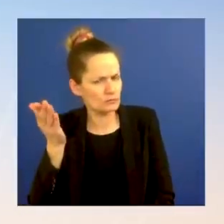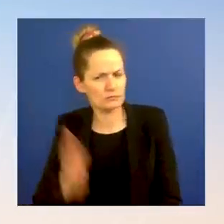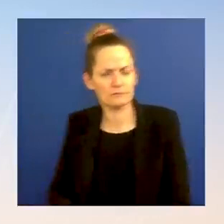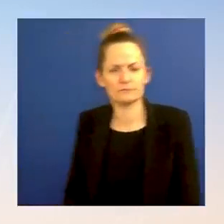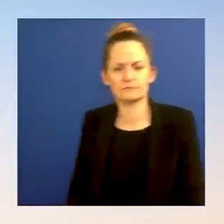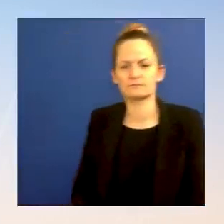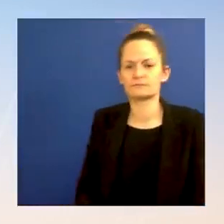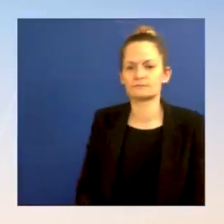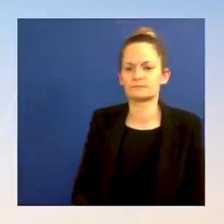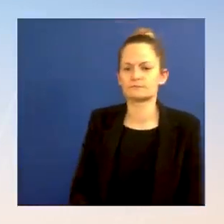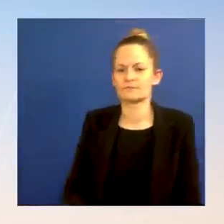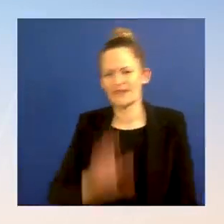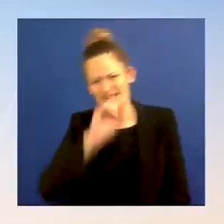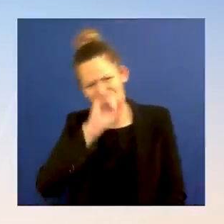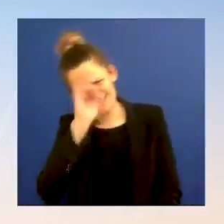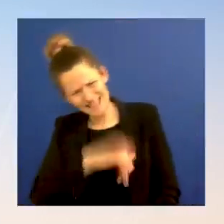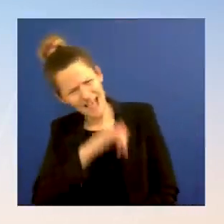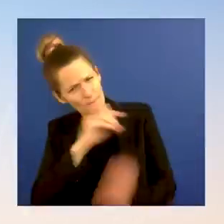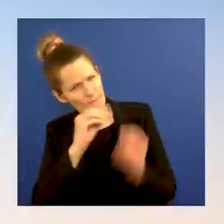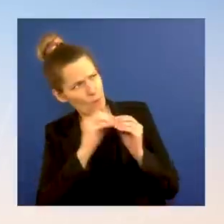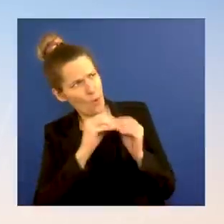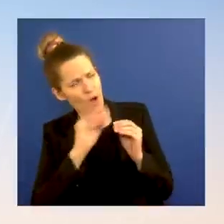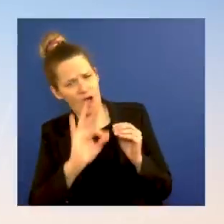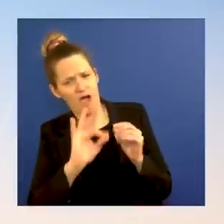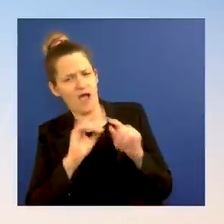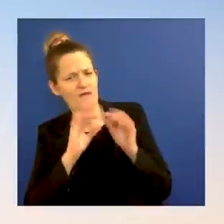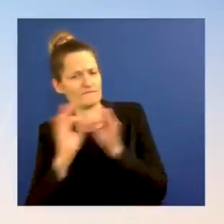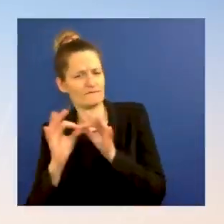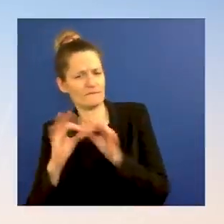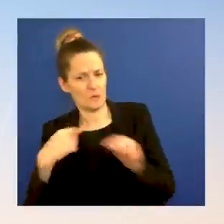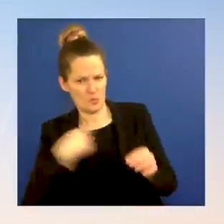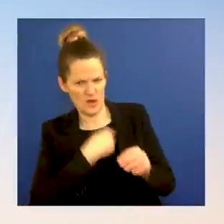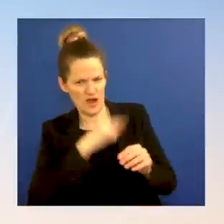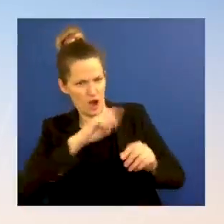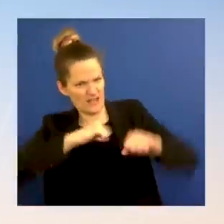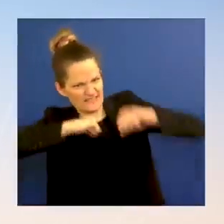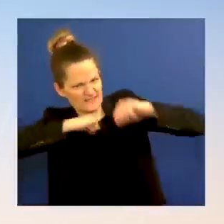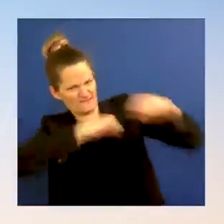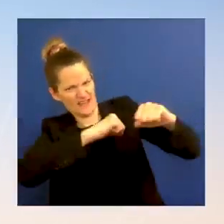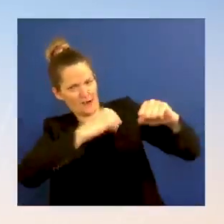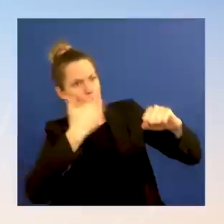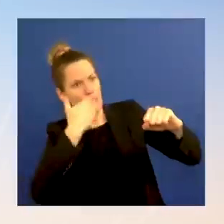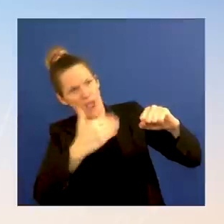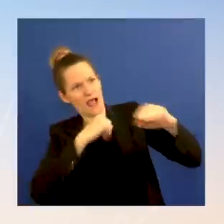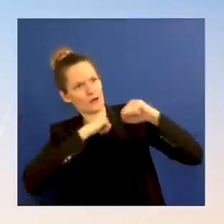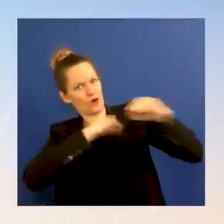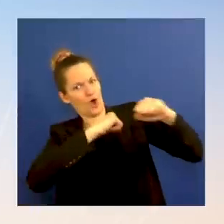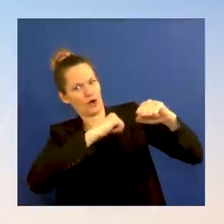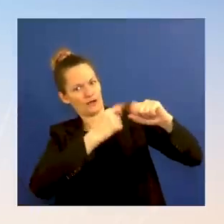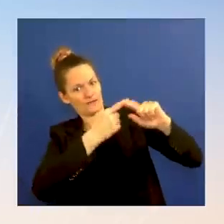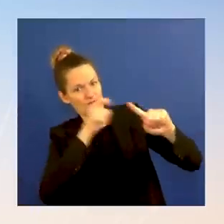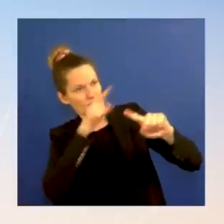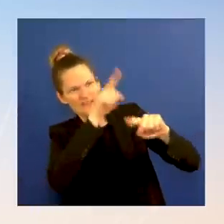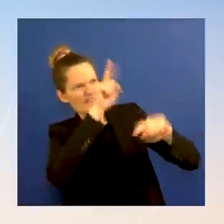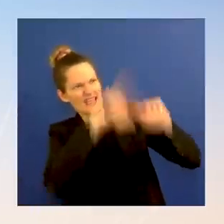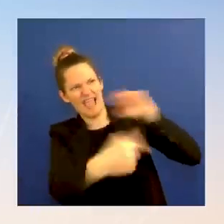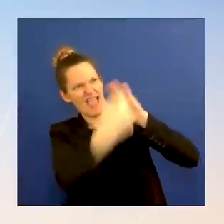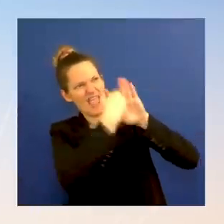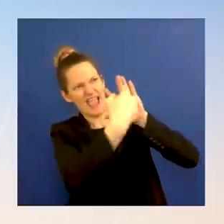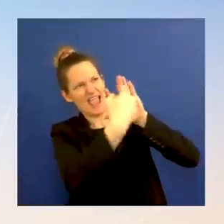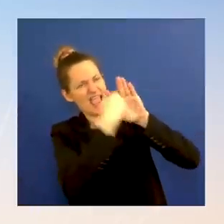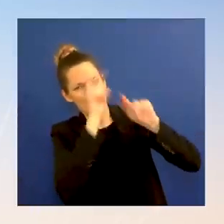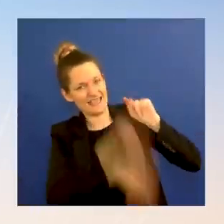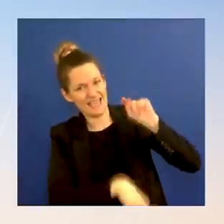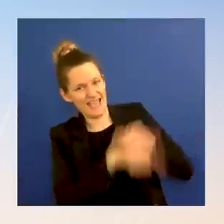described, mm-hmm. in other words, passive deterrence that wouldn't be able to affect us, or do you think it has to do with something that was happening inside